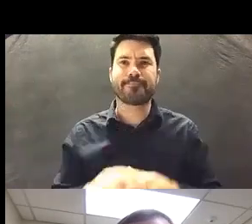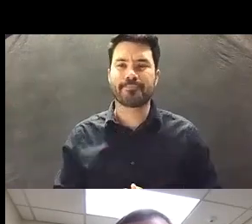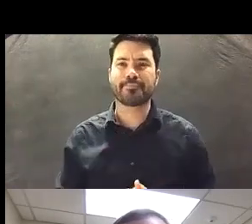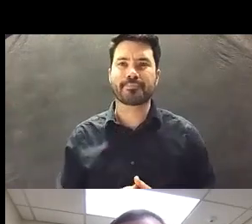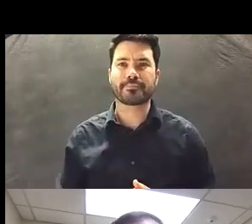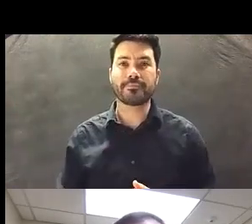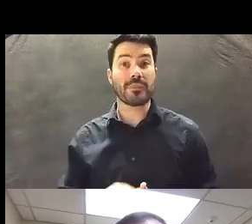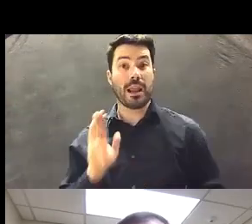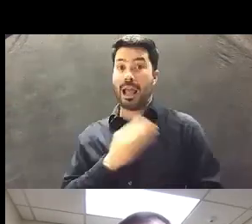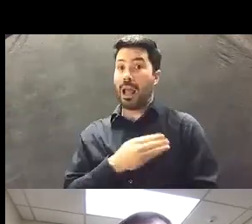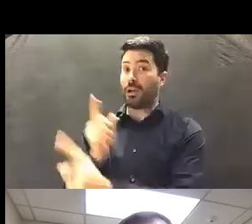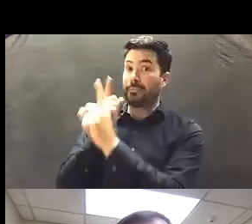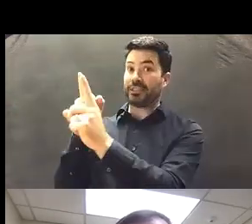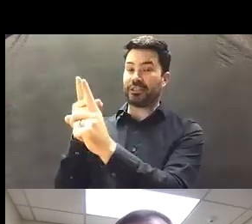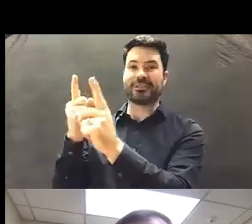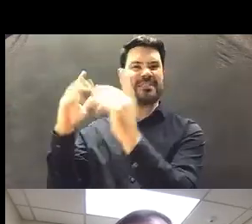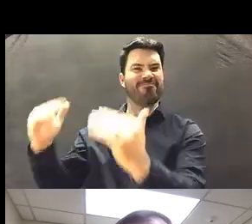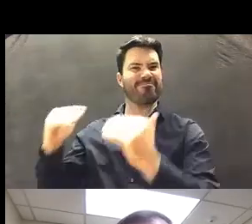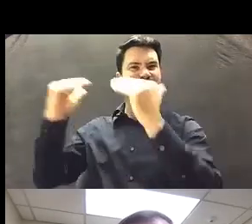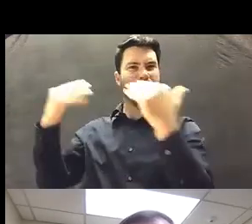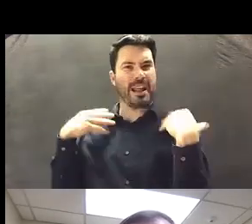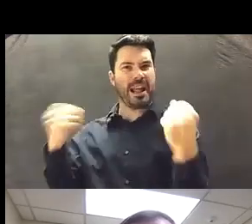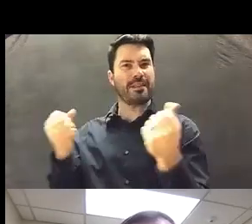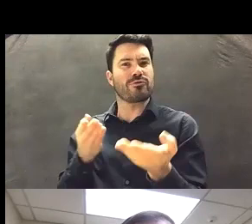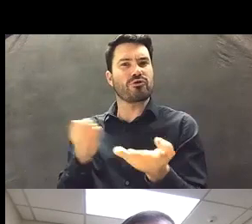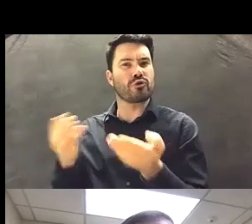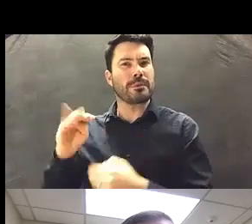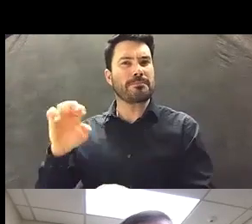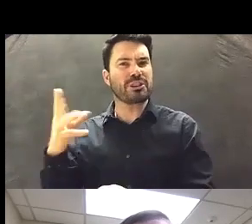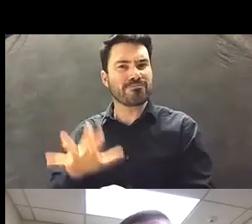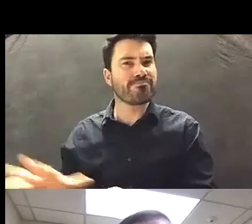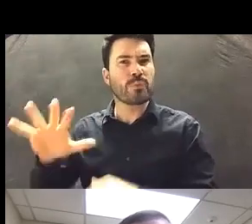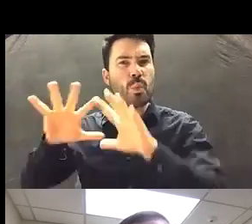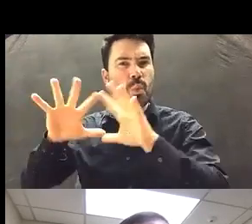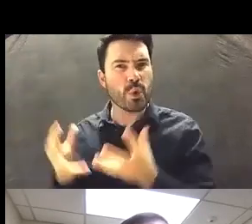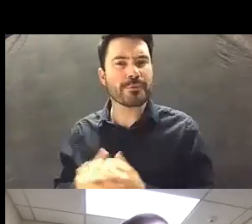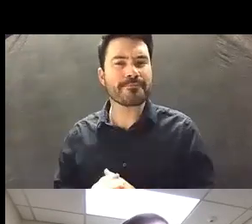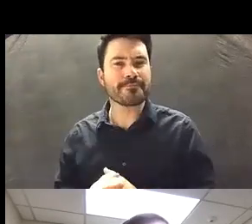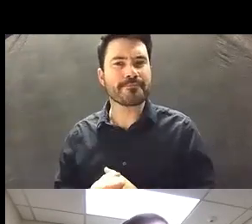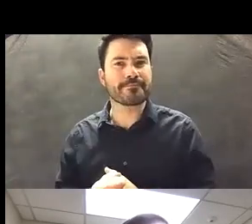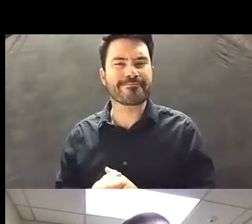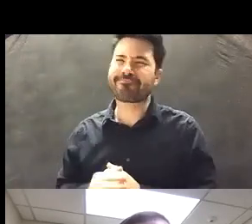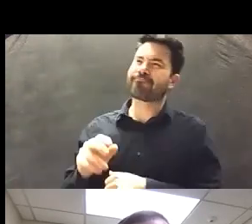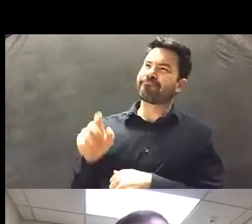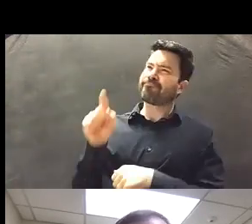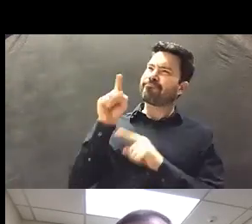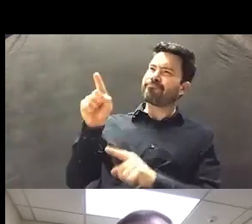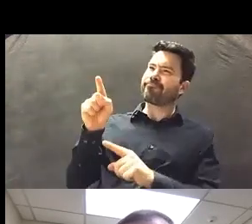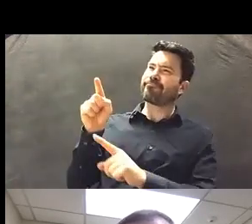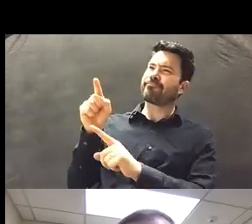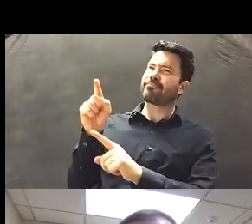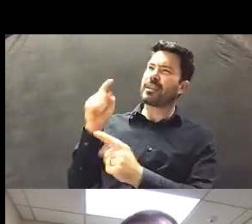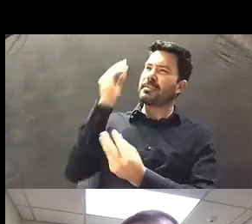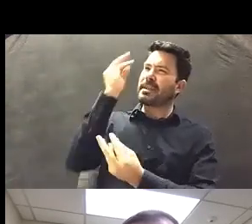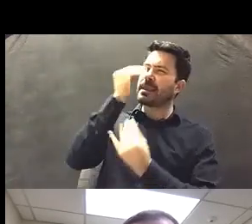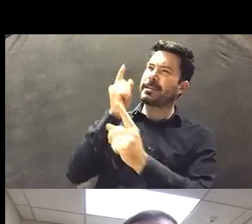Our mission is to advance health to serve Michigan and the world. And as I consider this, I focus a lot on the concept of